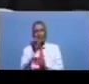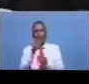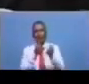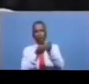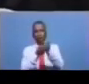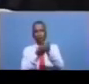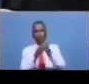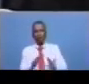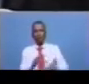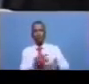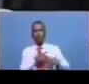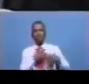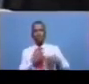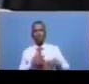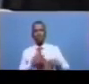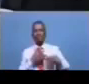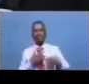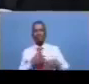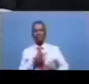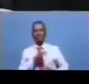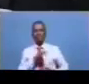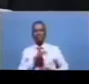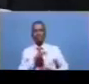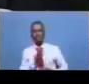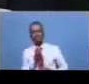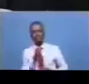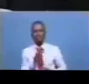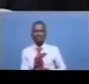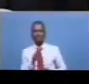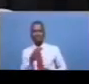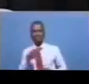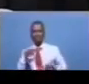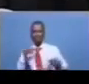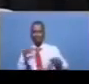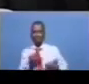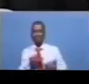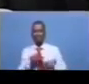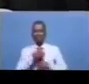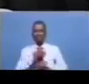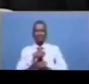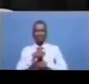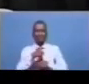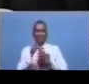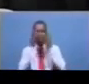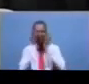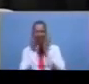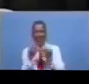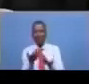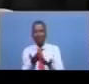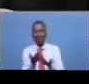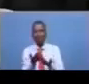in what you have described as the case not going in your favor? And is that in any